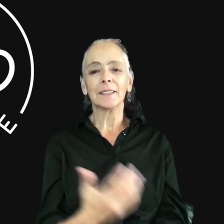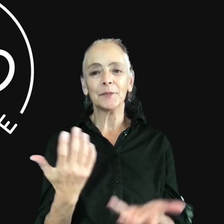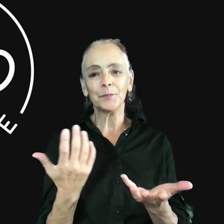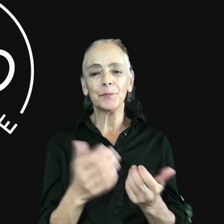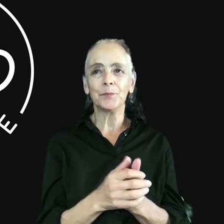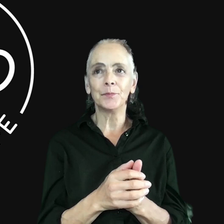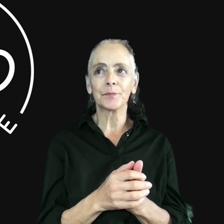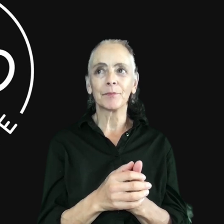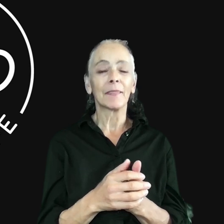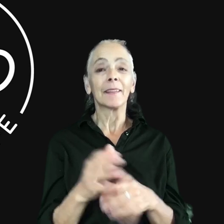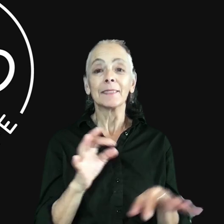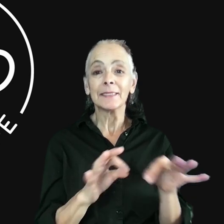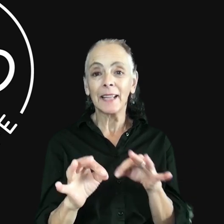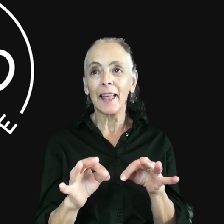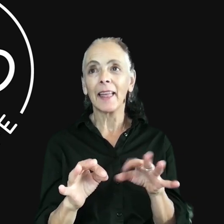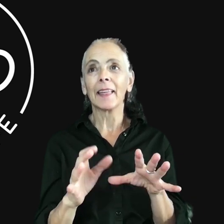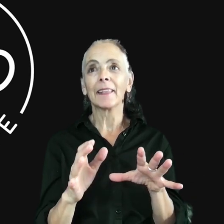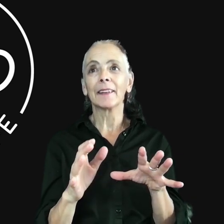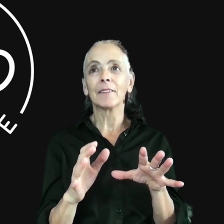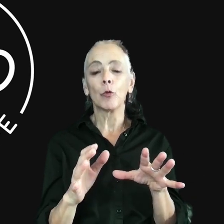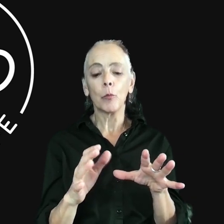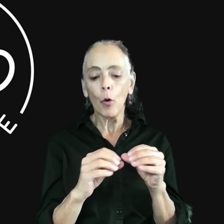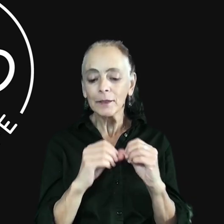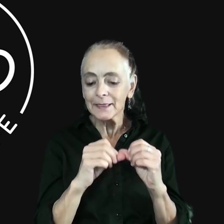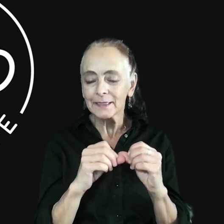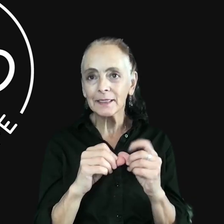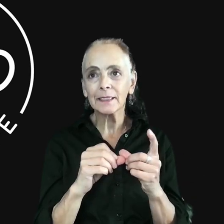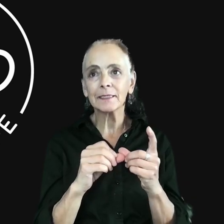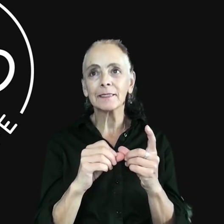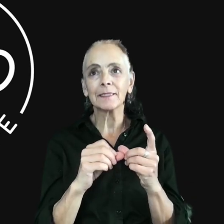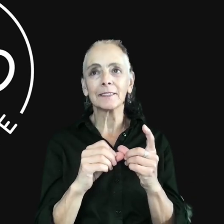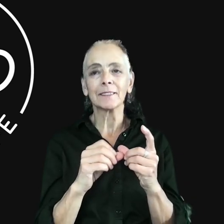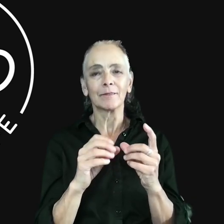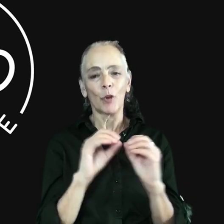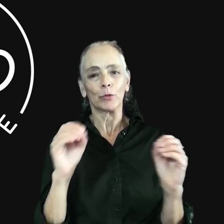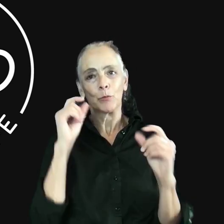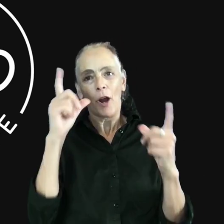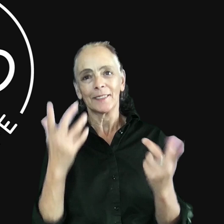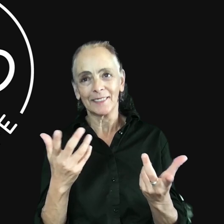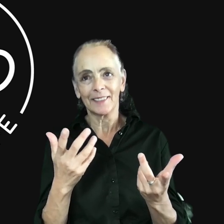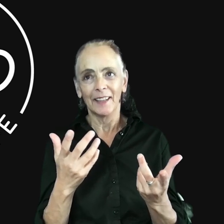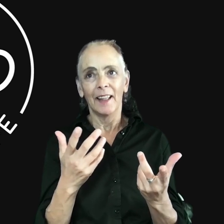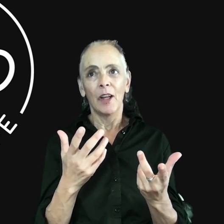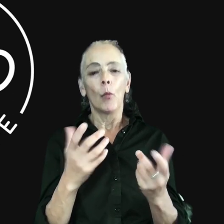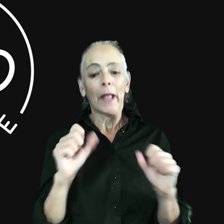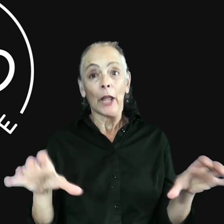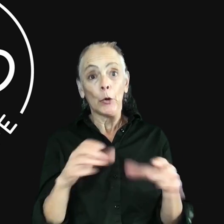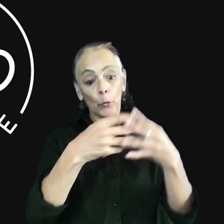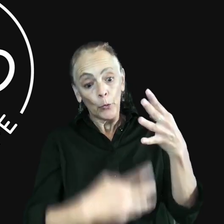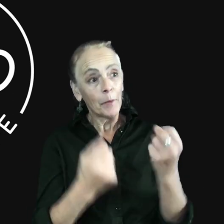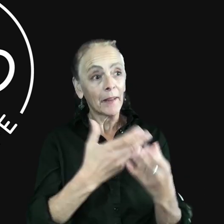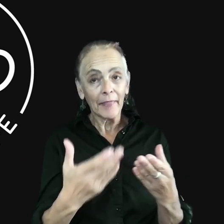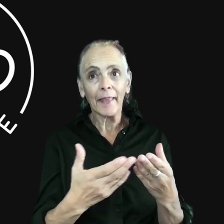of remove that surprise effect you know here we are we can do a lot of different things help educate them on what we can